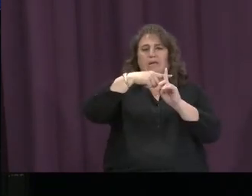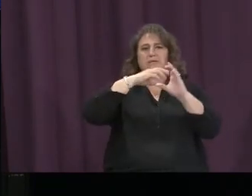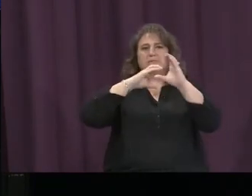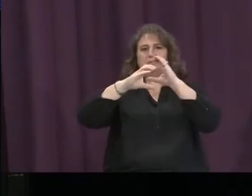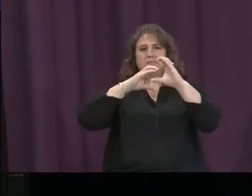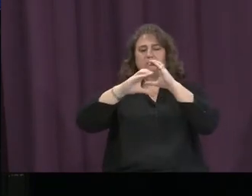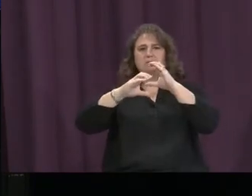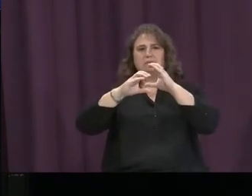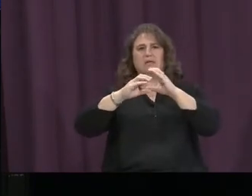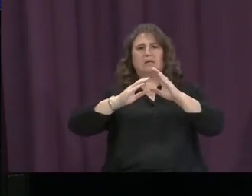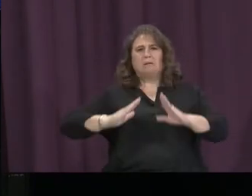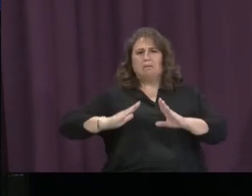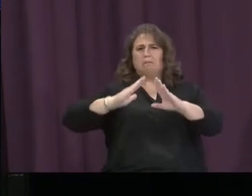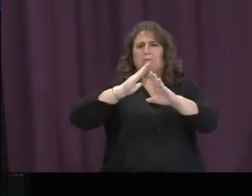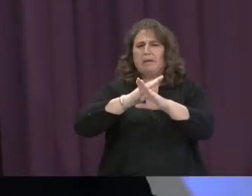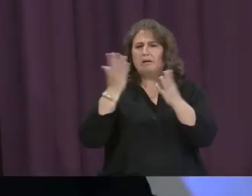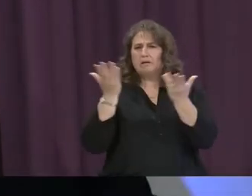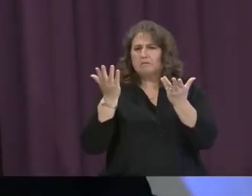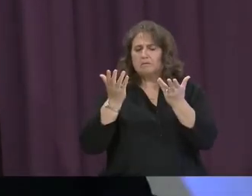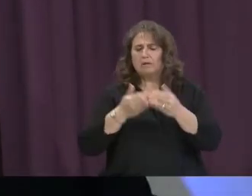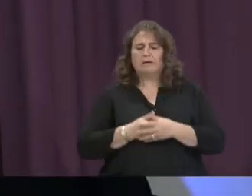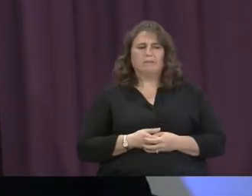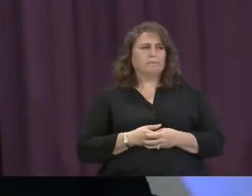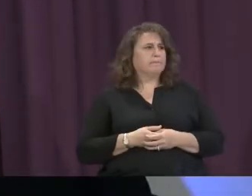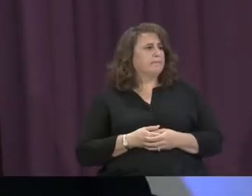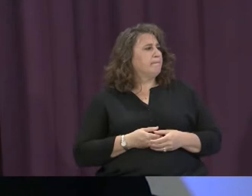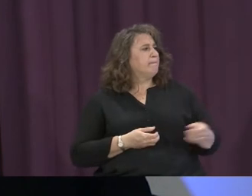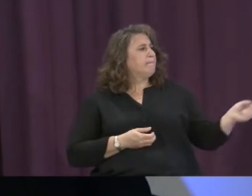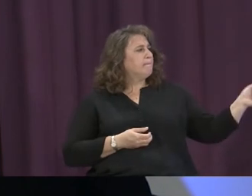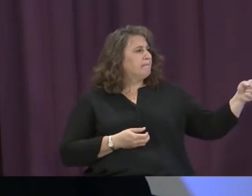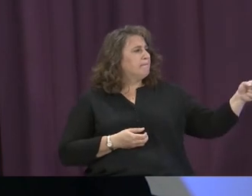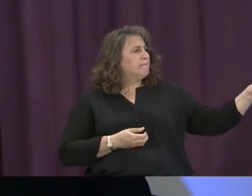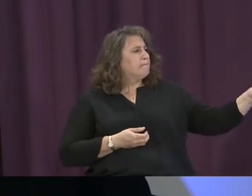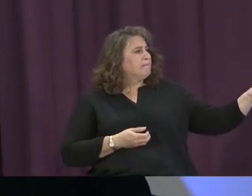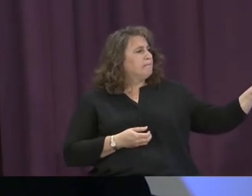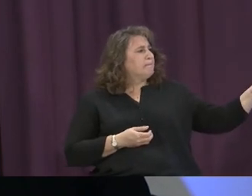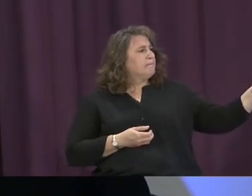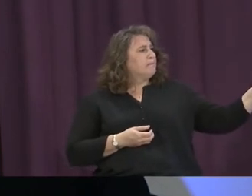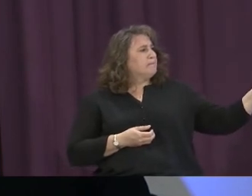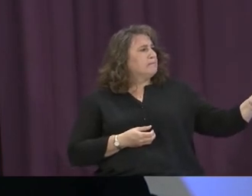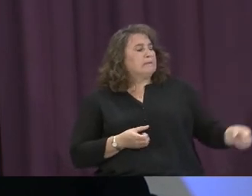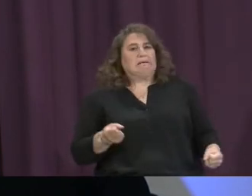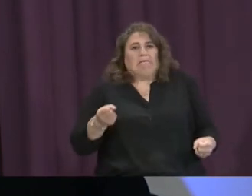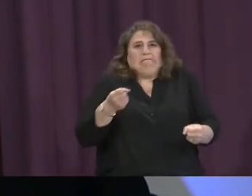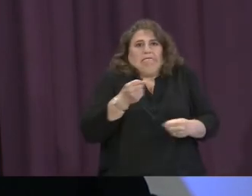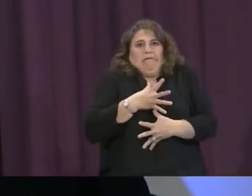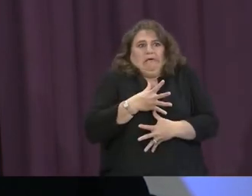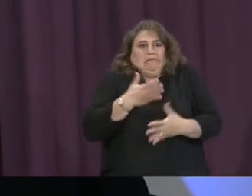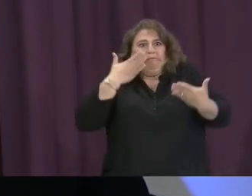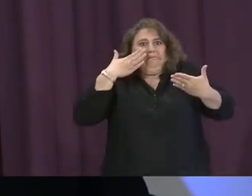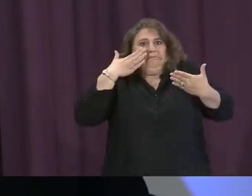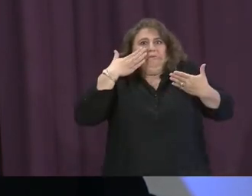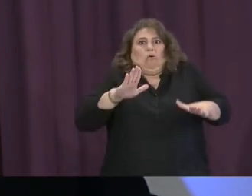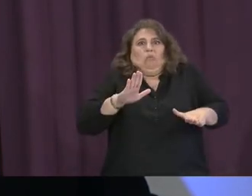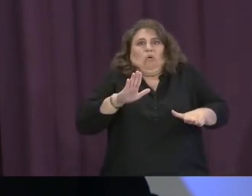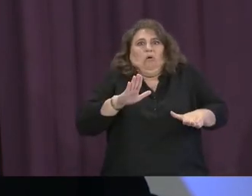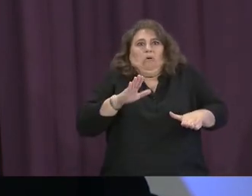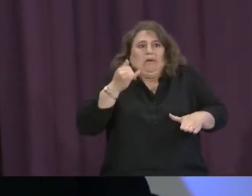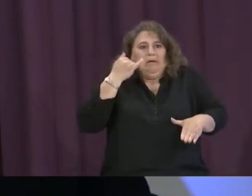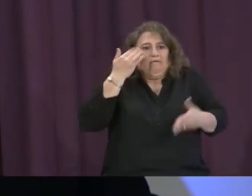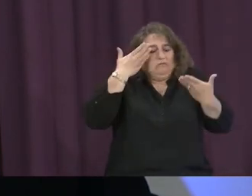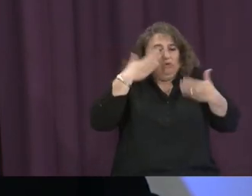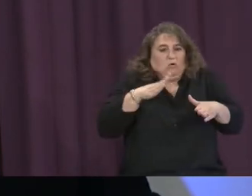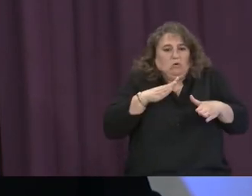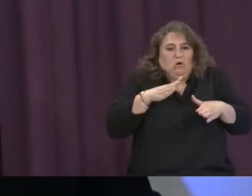What's a roadblock? Absolutely. You know, the fear of the unknown, maybe the fear